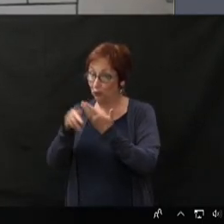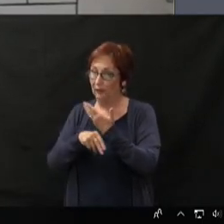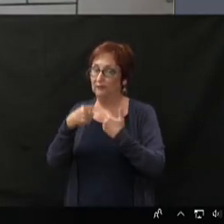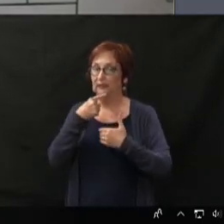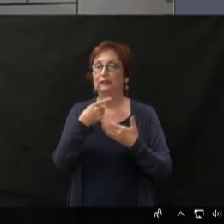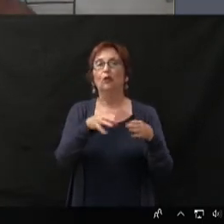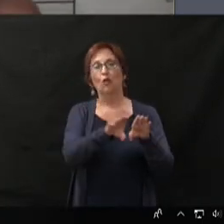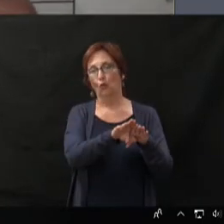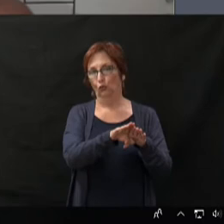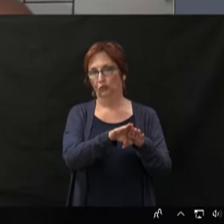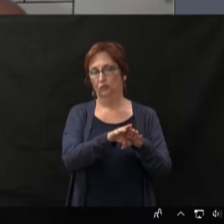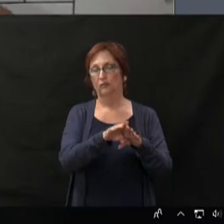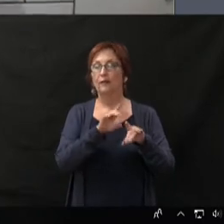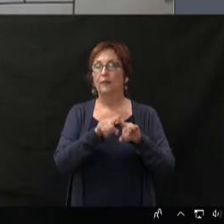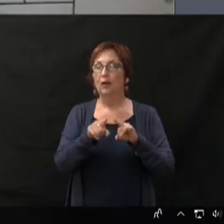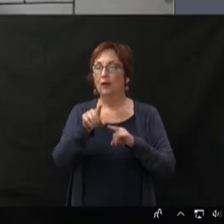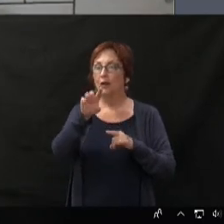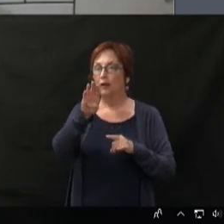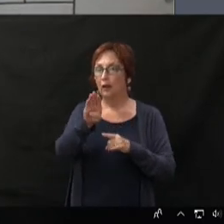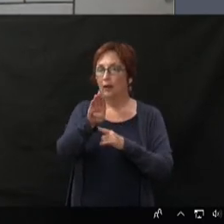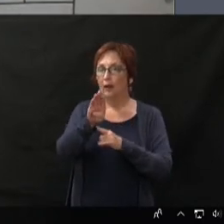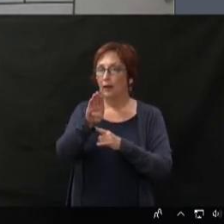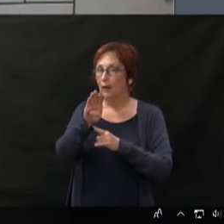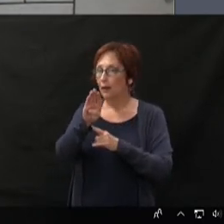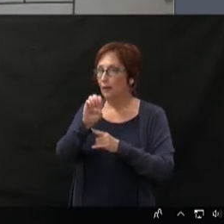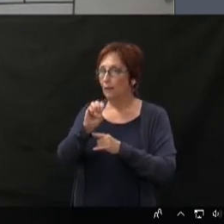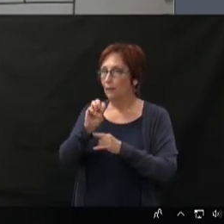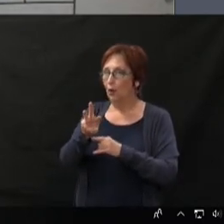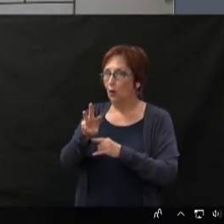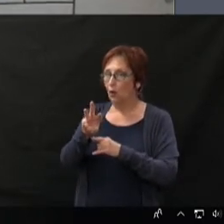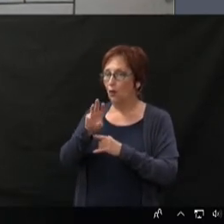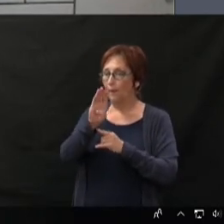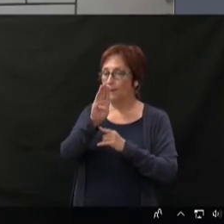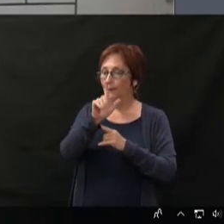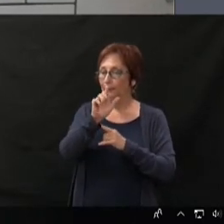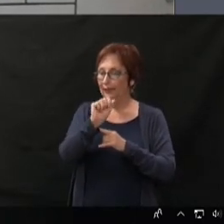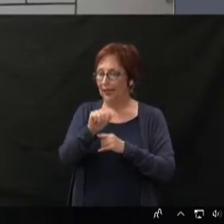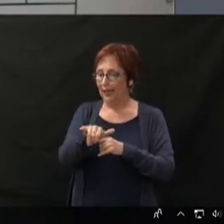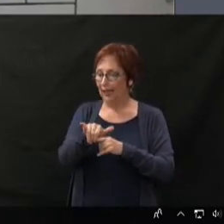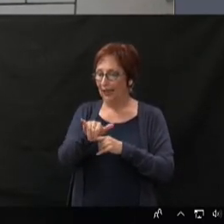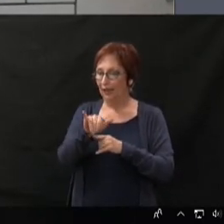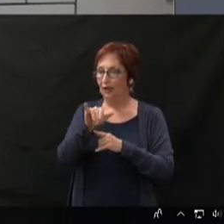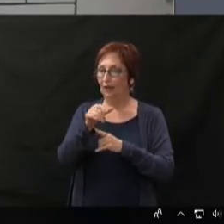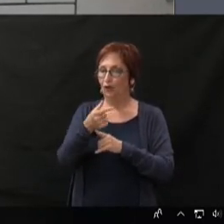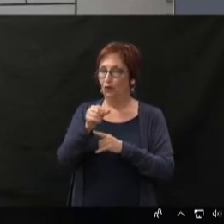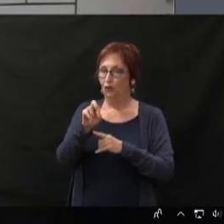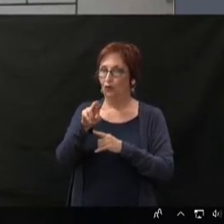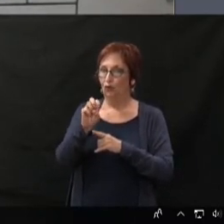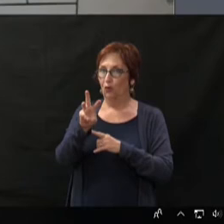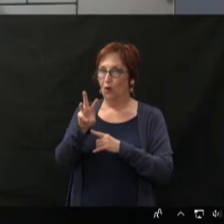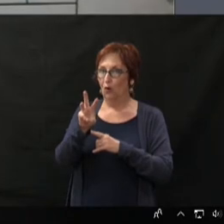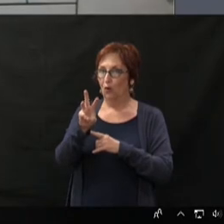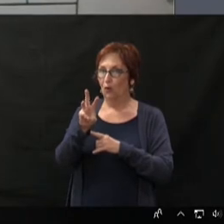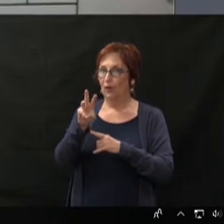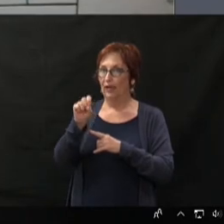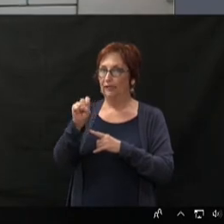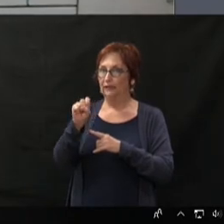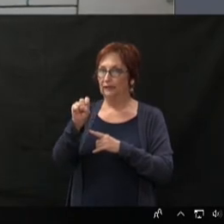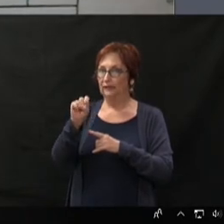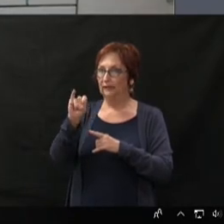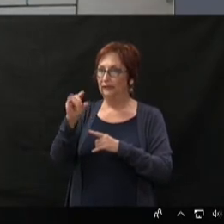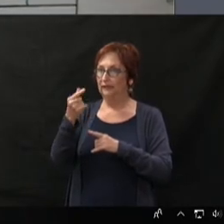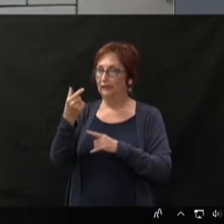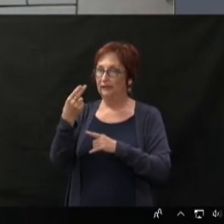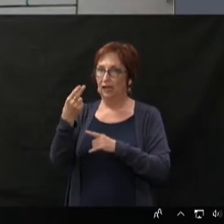Okay, bow, blay, go, grow, and sigh, all open because they all end